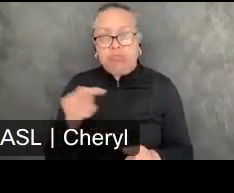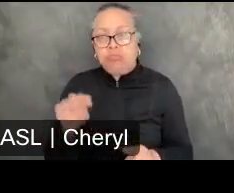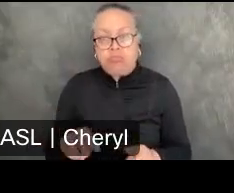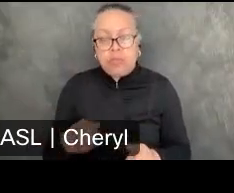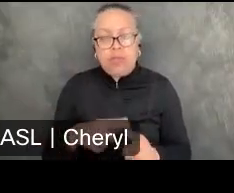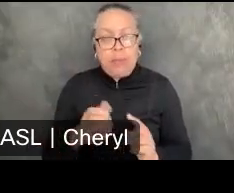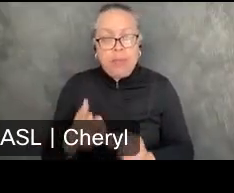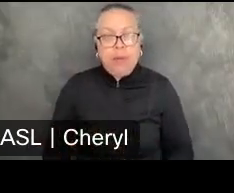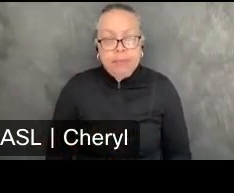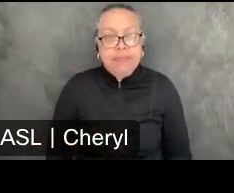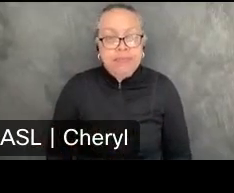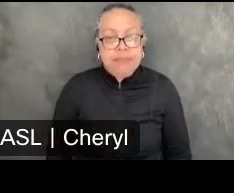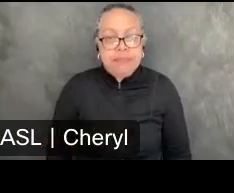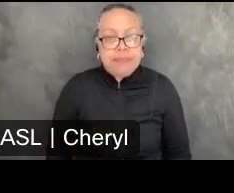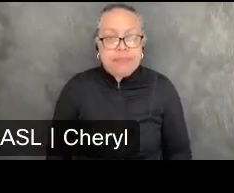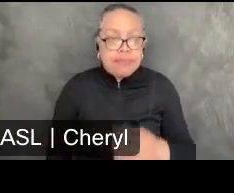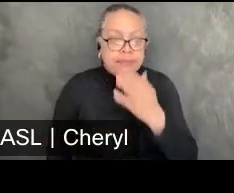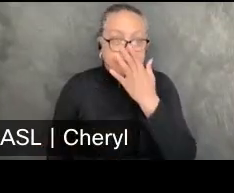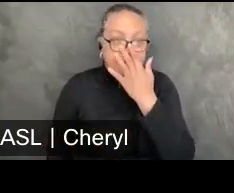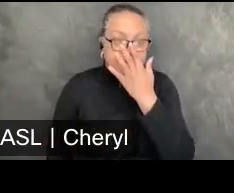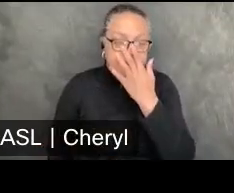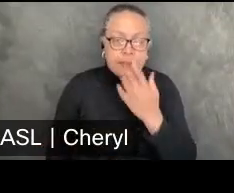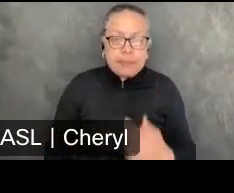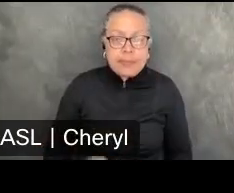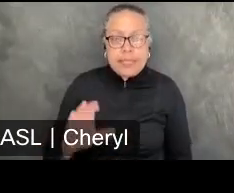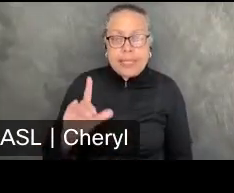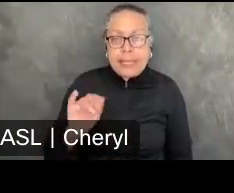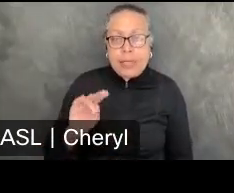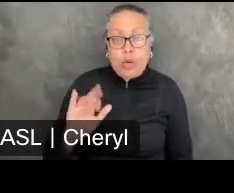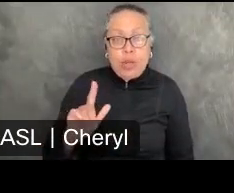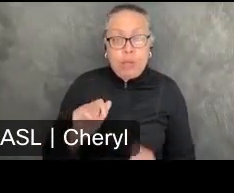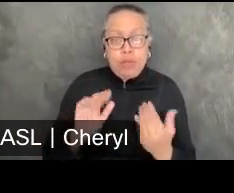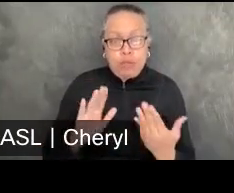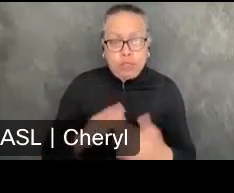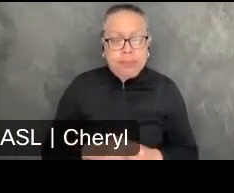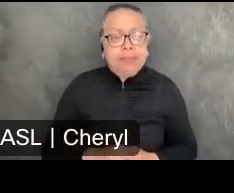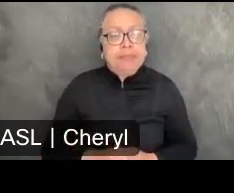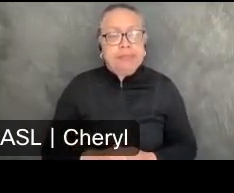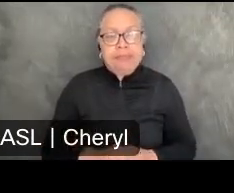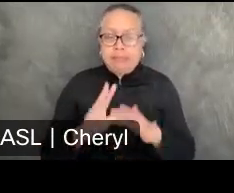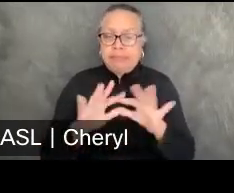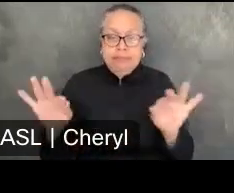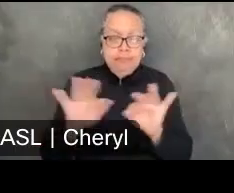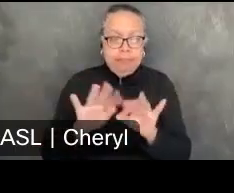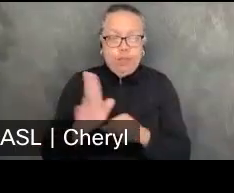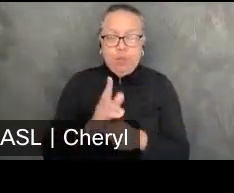are there. So with clinical approaches, it's incredibly important to use integrated approaches